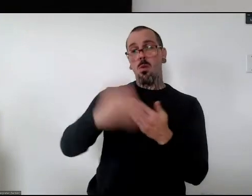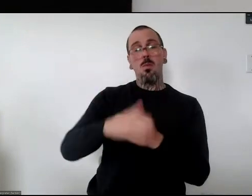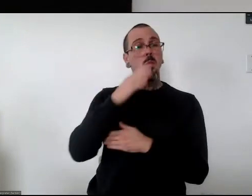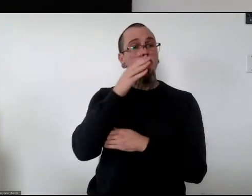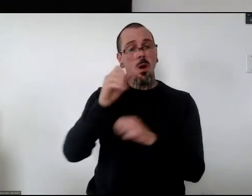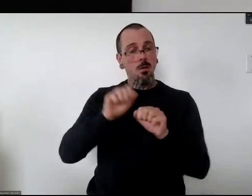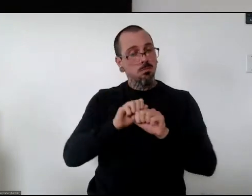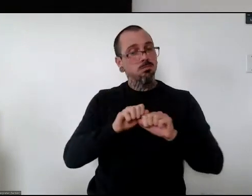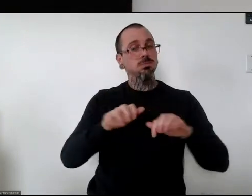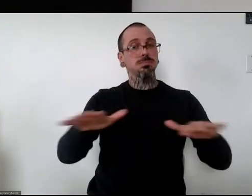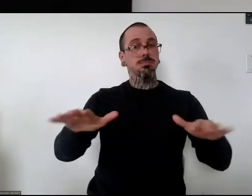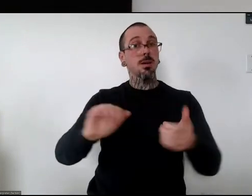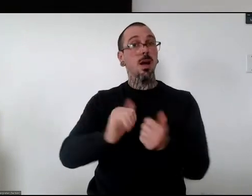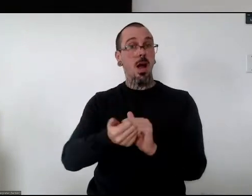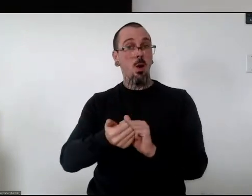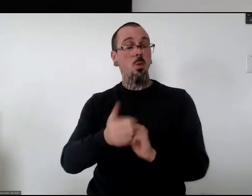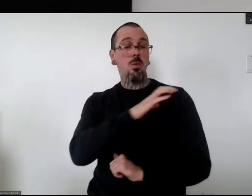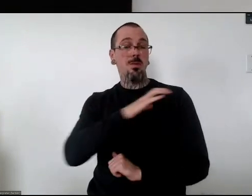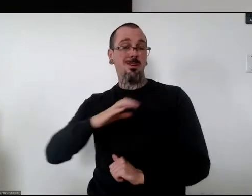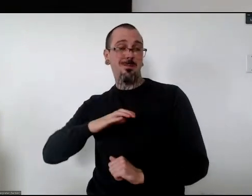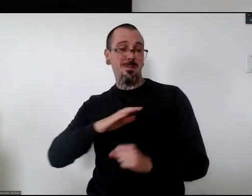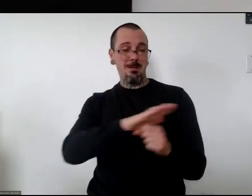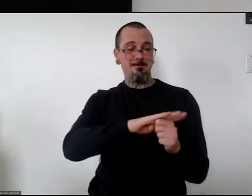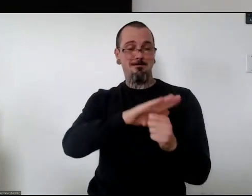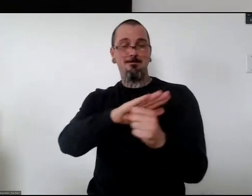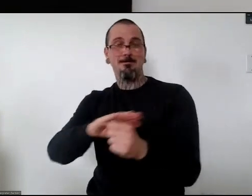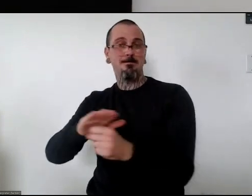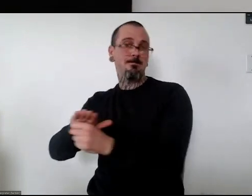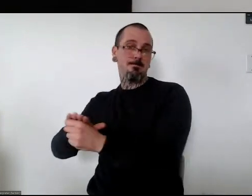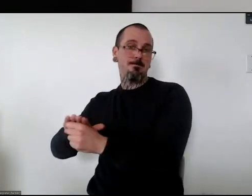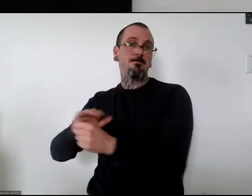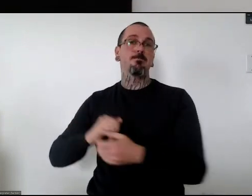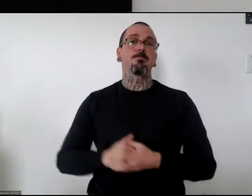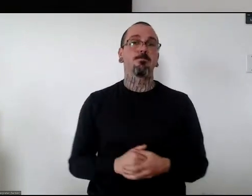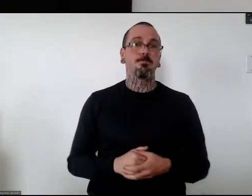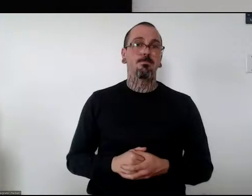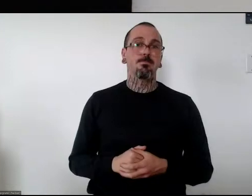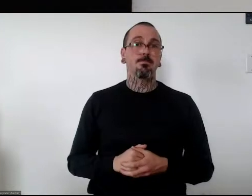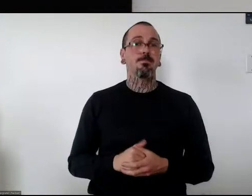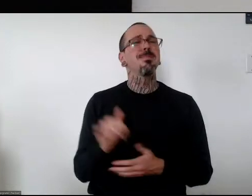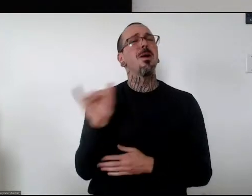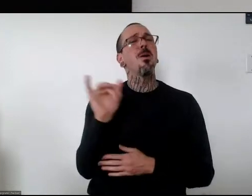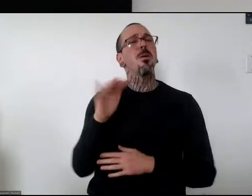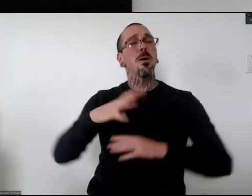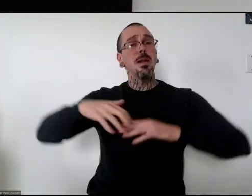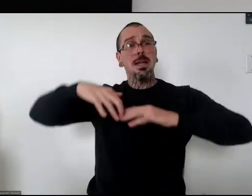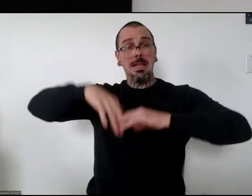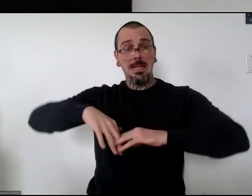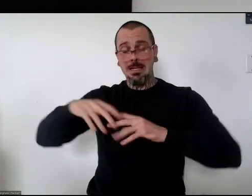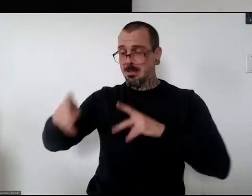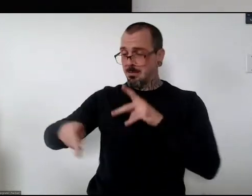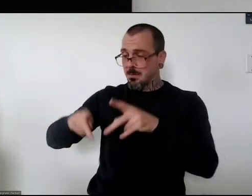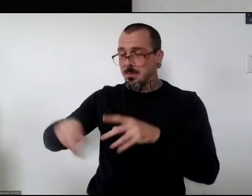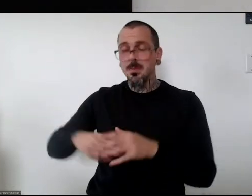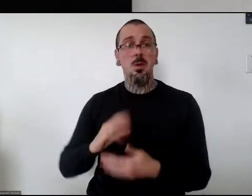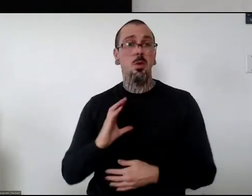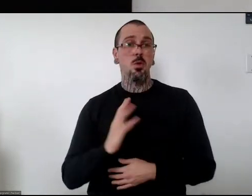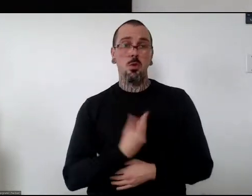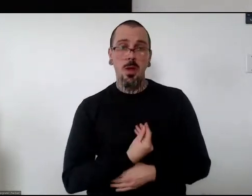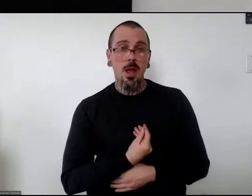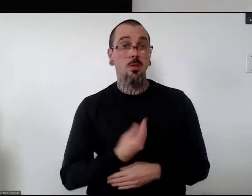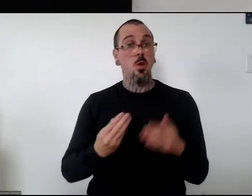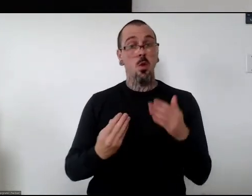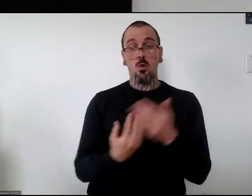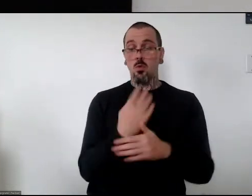also be adding additional material concerning the specific needs and concerns of Indigenous, new immigrant, transgender, and non-binary